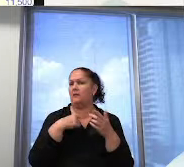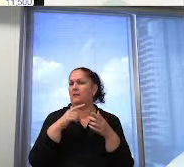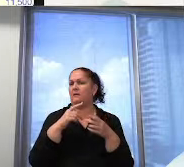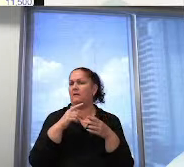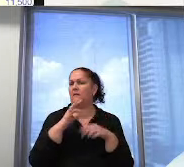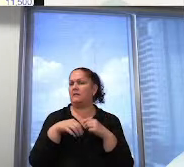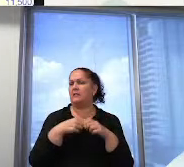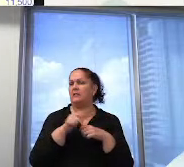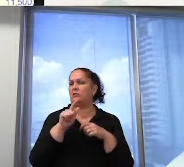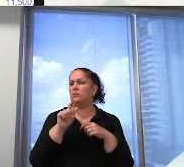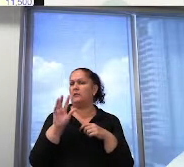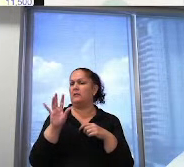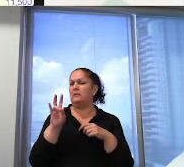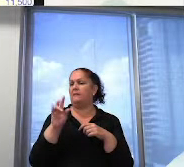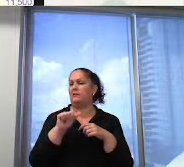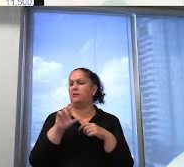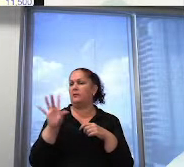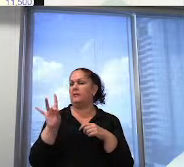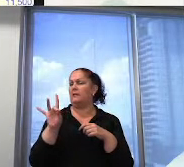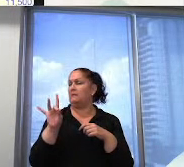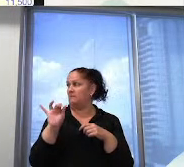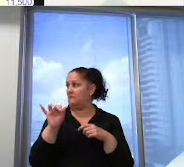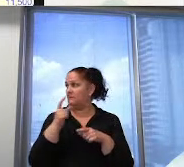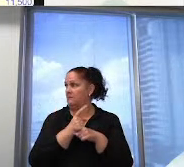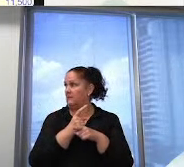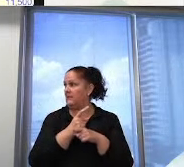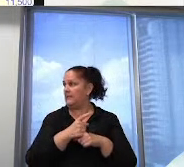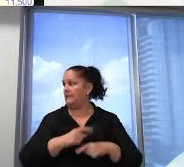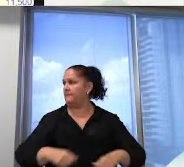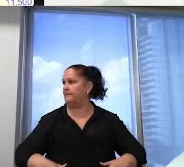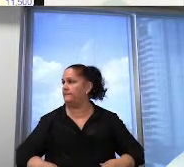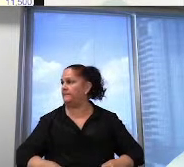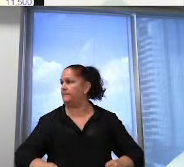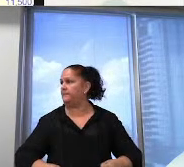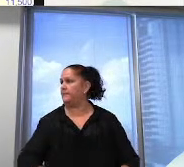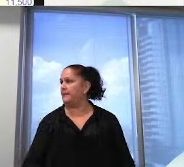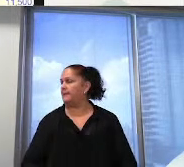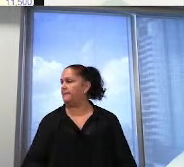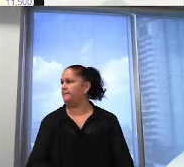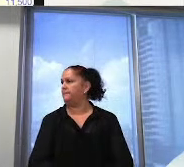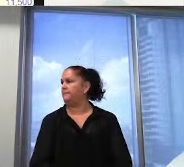in fiscal year 27 and 28. Is that accurate?